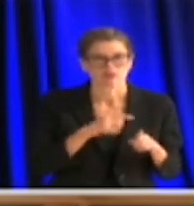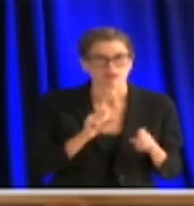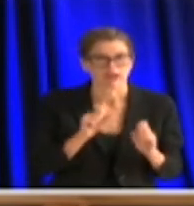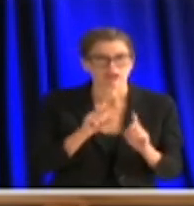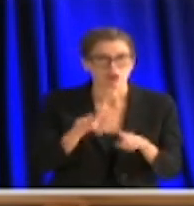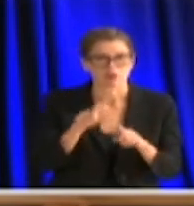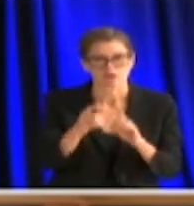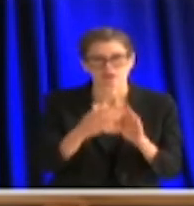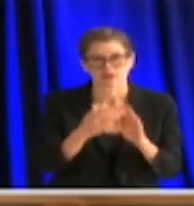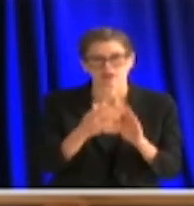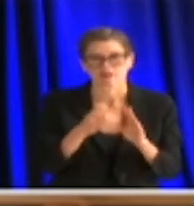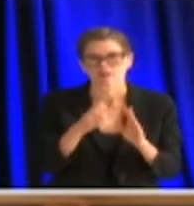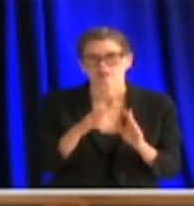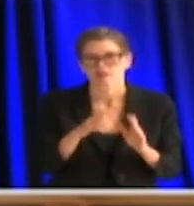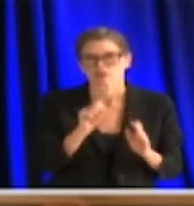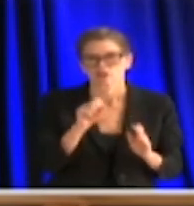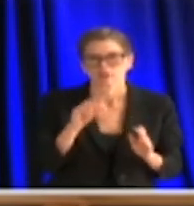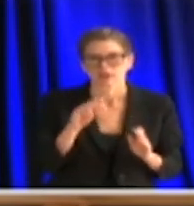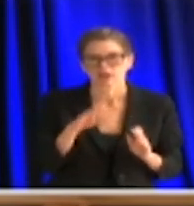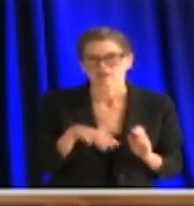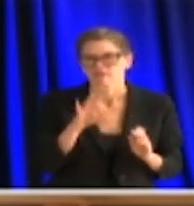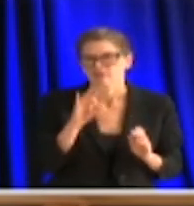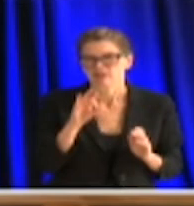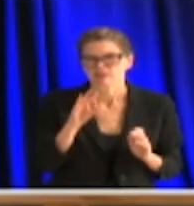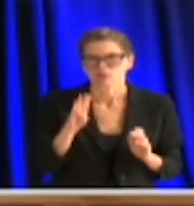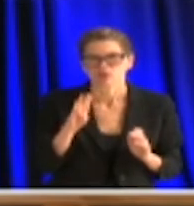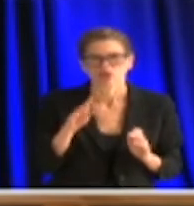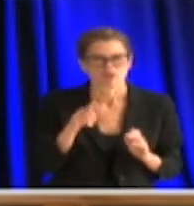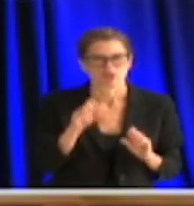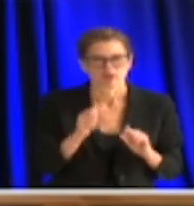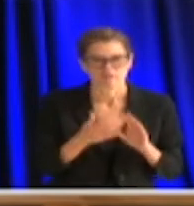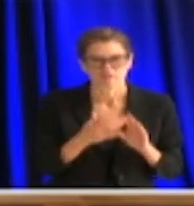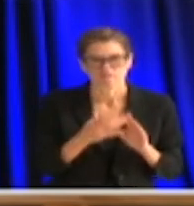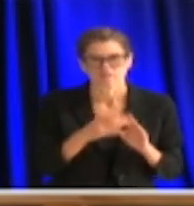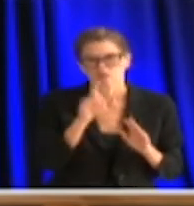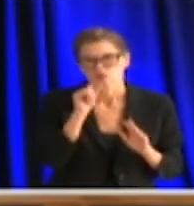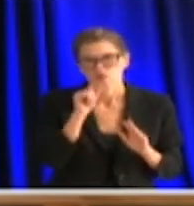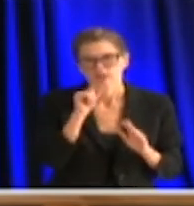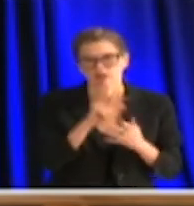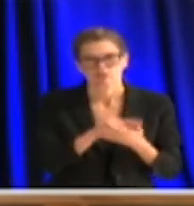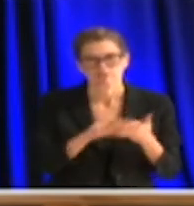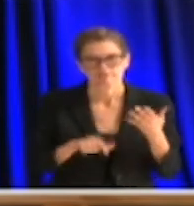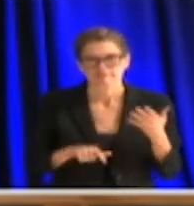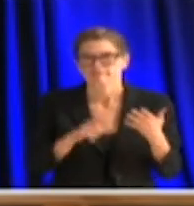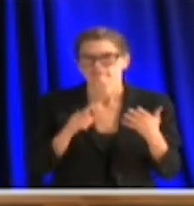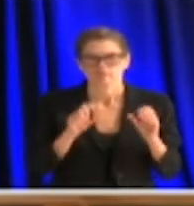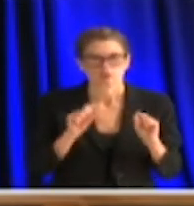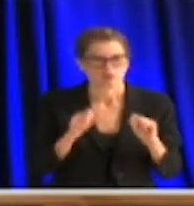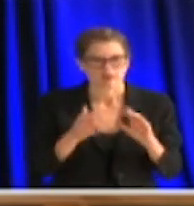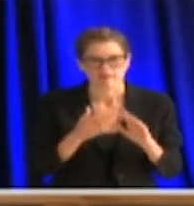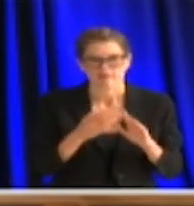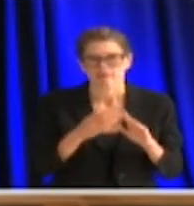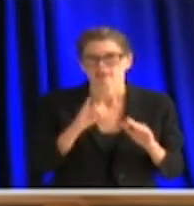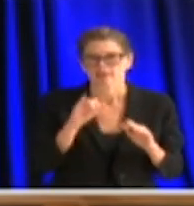follow me on social media, Facebook, Mereda Davis Johnson, Twitter, at Mereda D. Johnson,